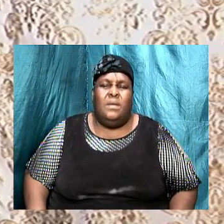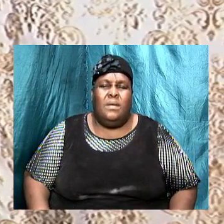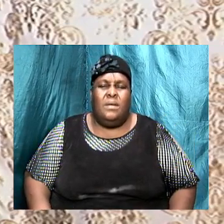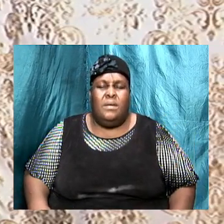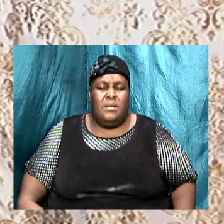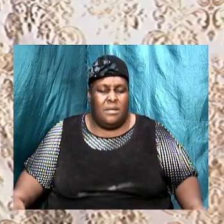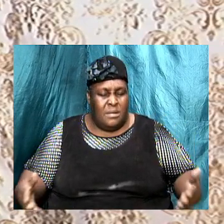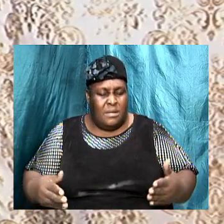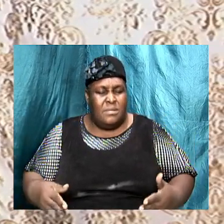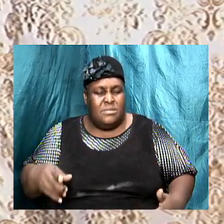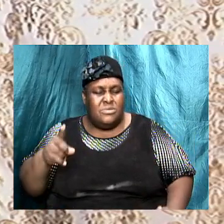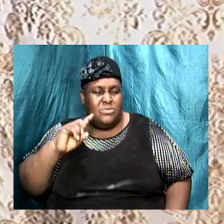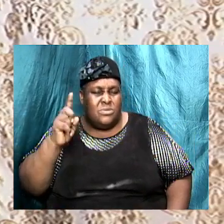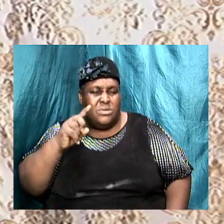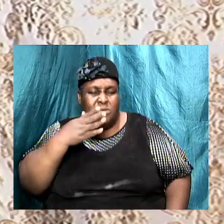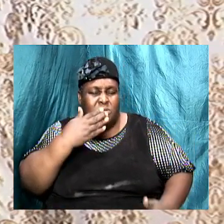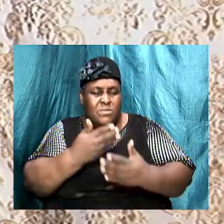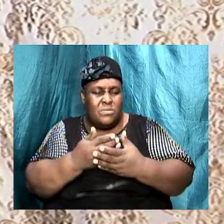is revealed.